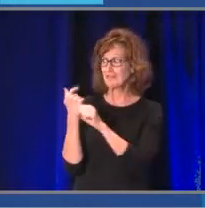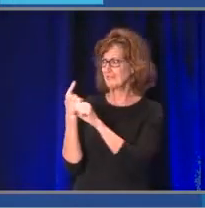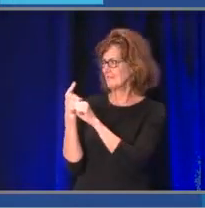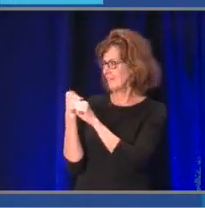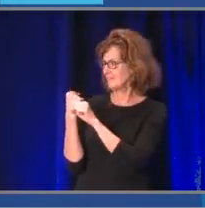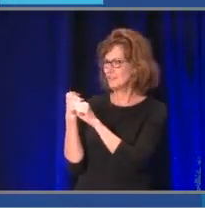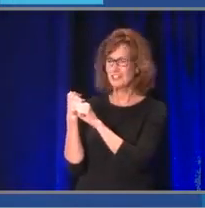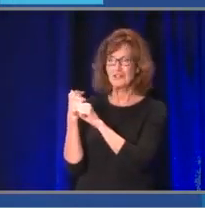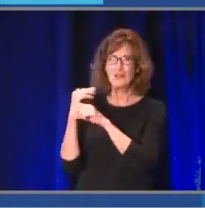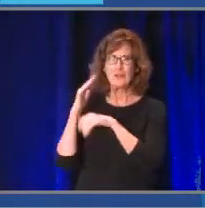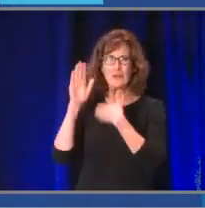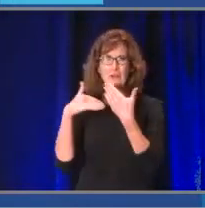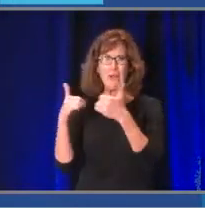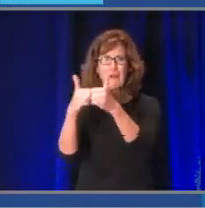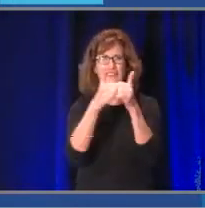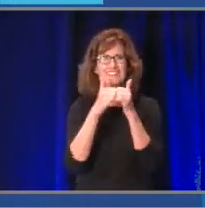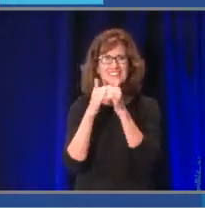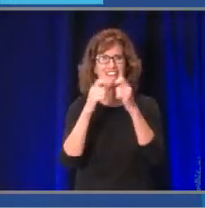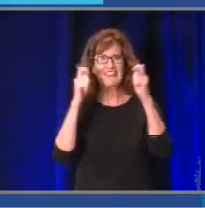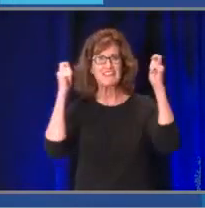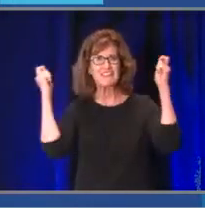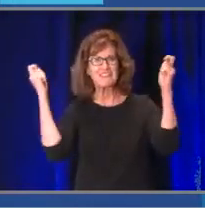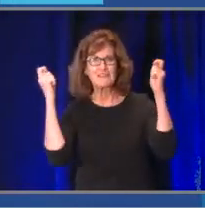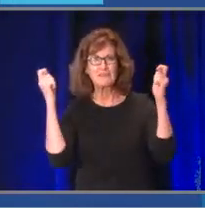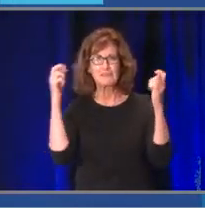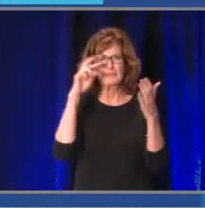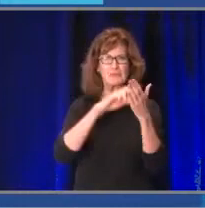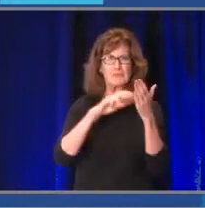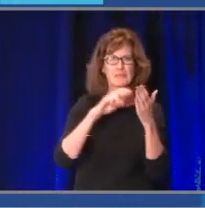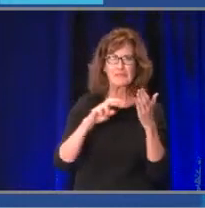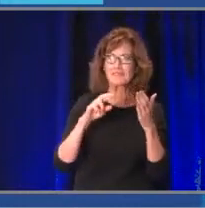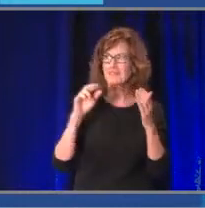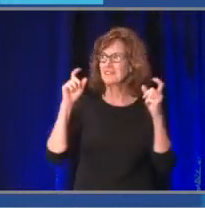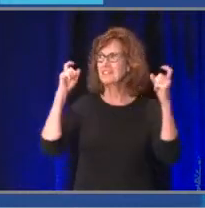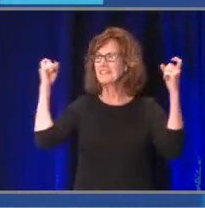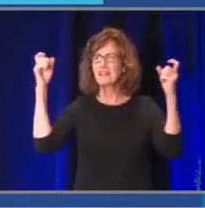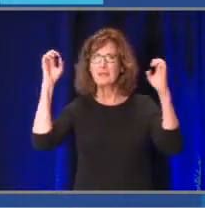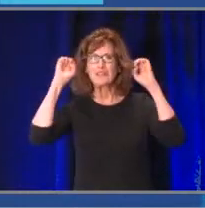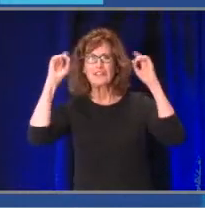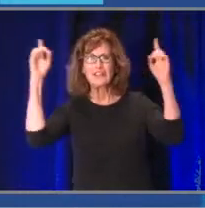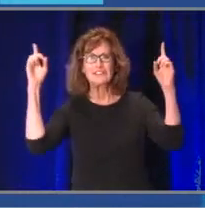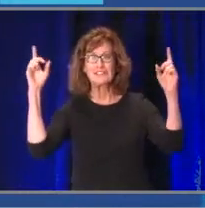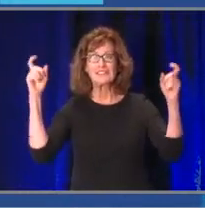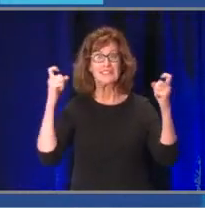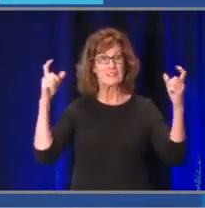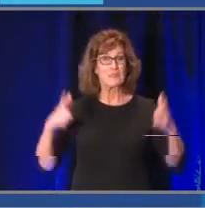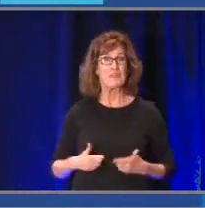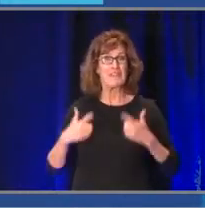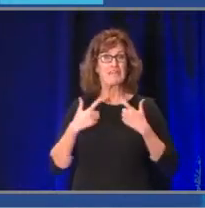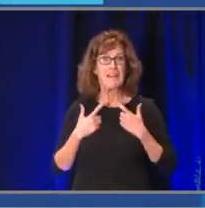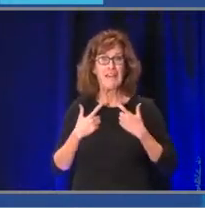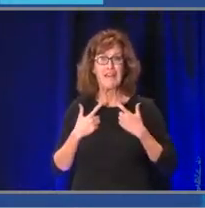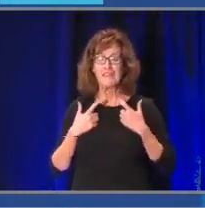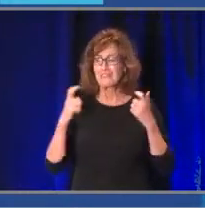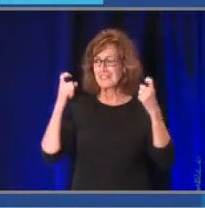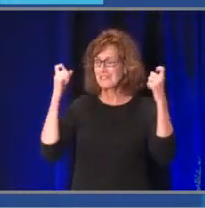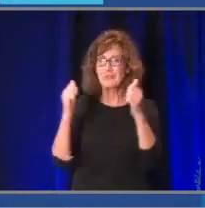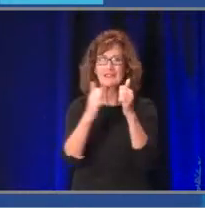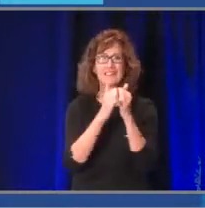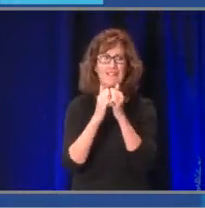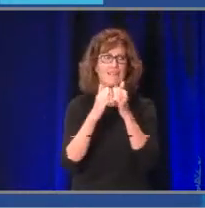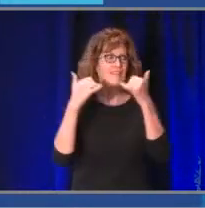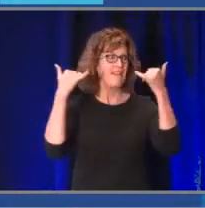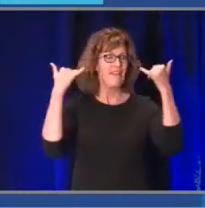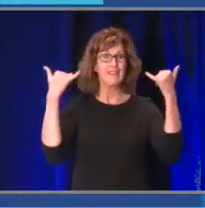together, celebrating our research, celebrating lives, being together, and now we